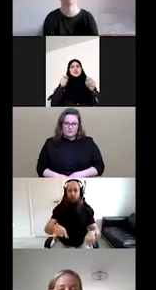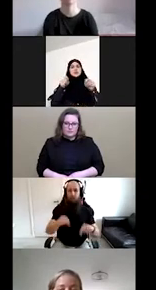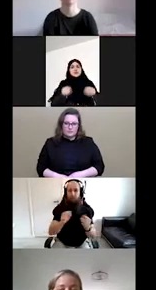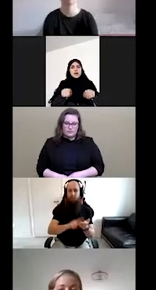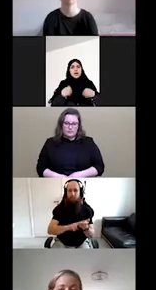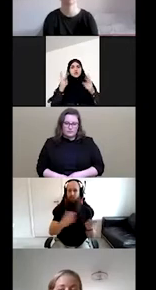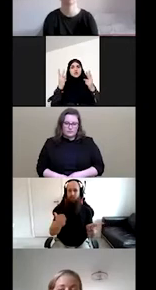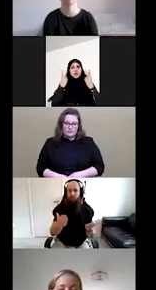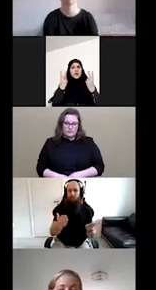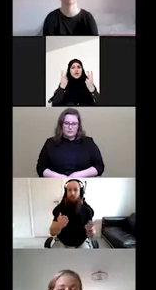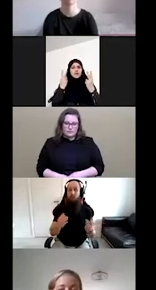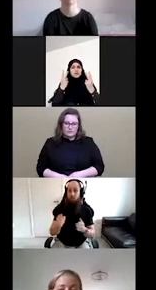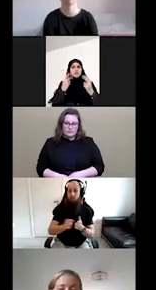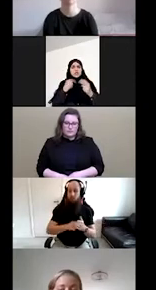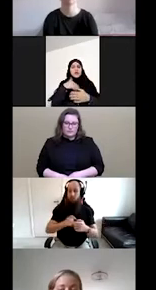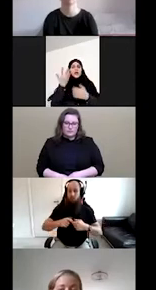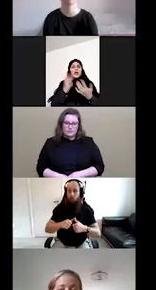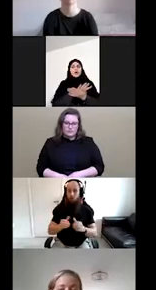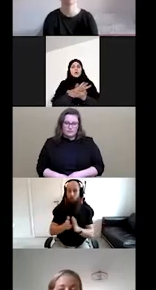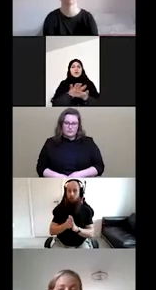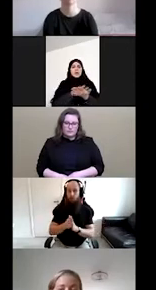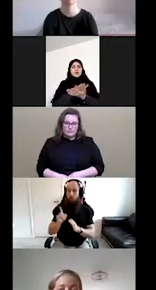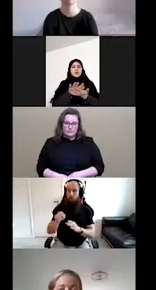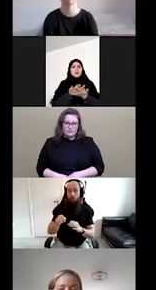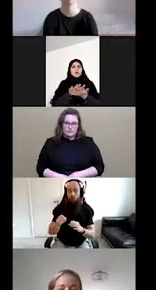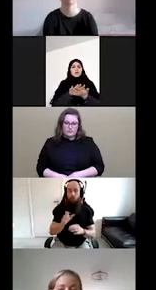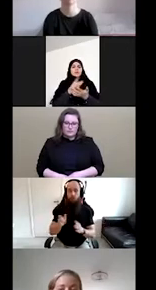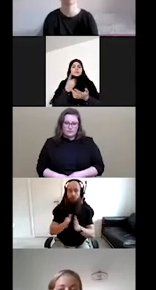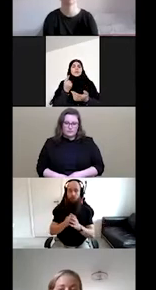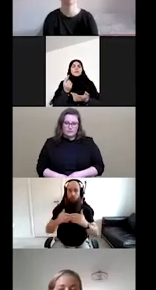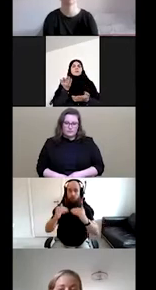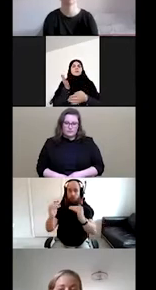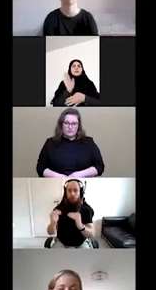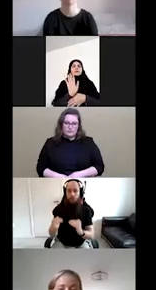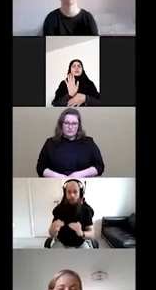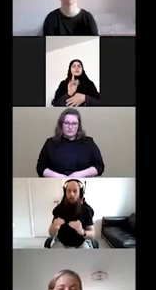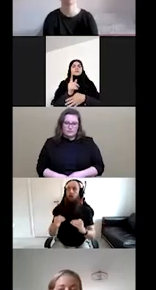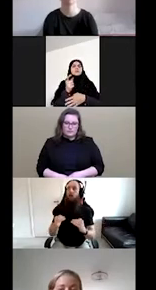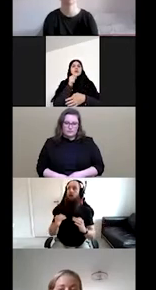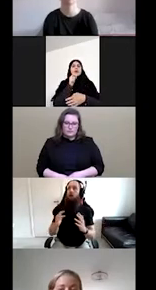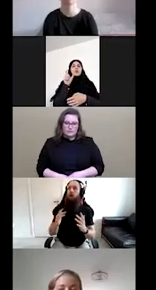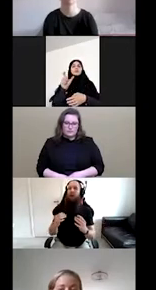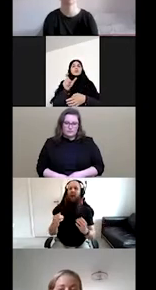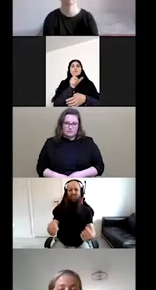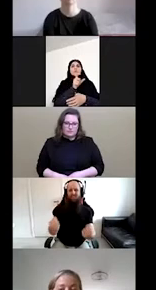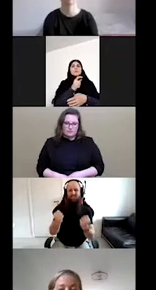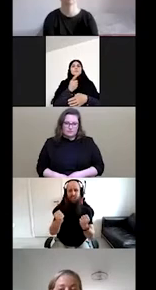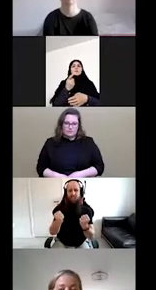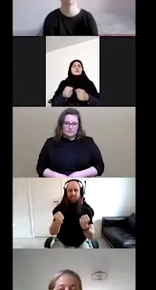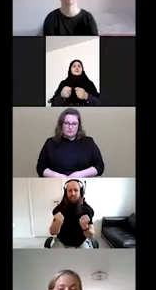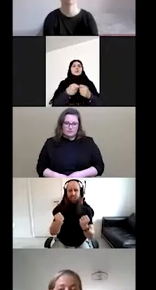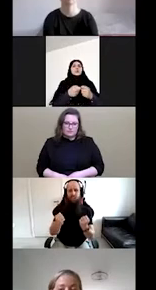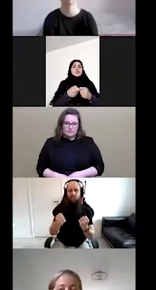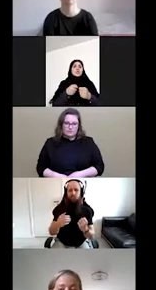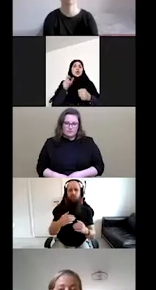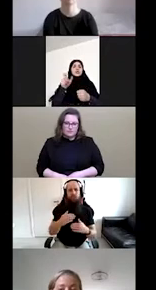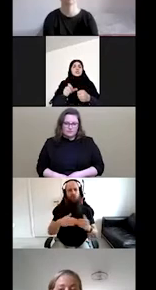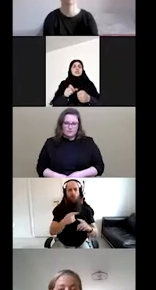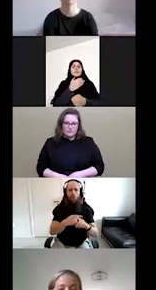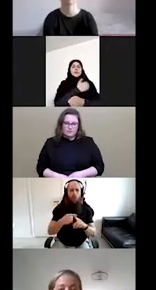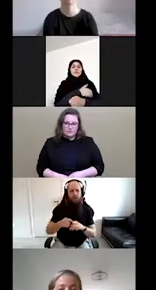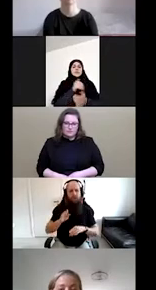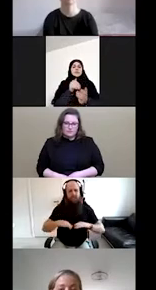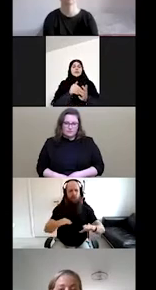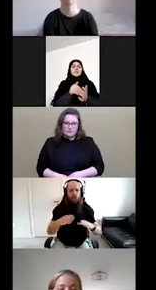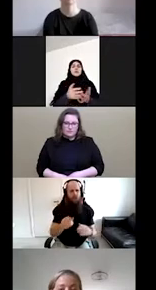with disabilities, it is necessary to take several steps and concrete actions in